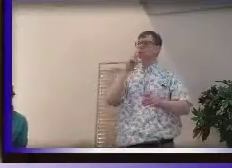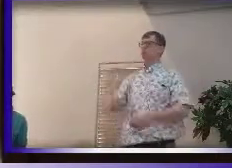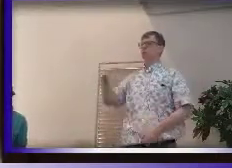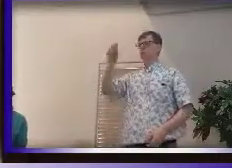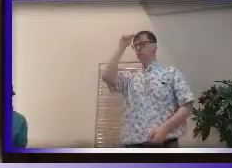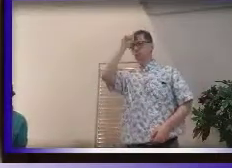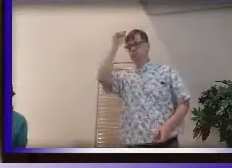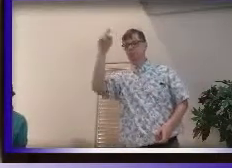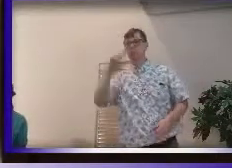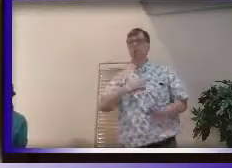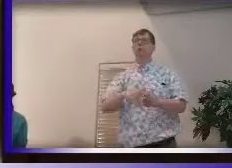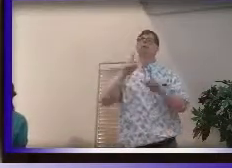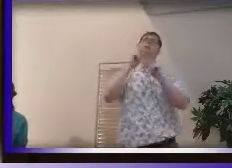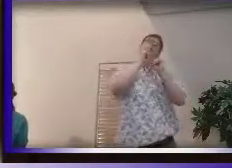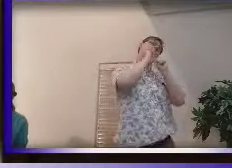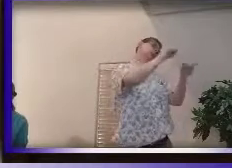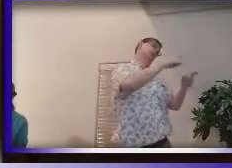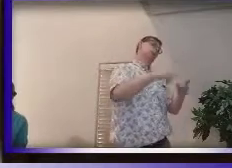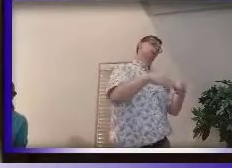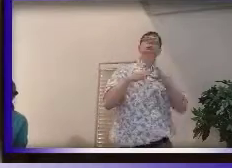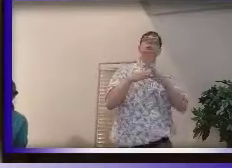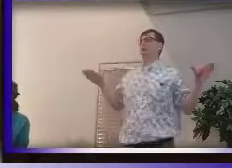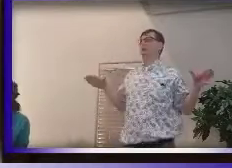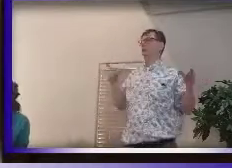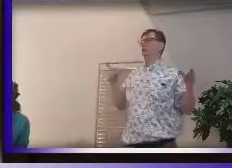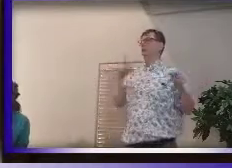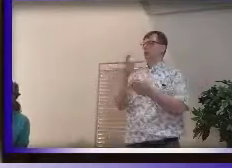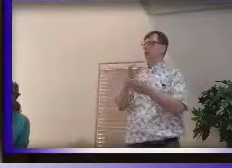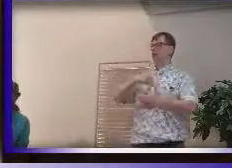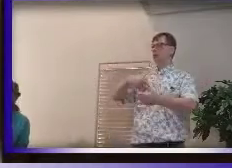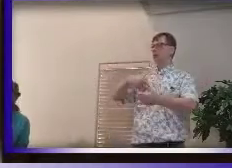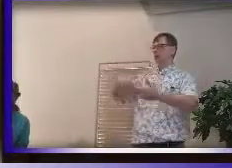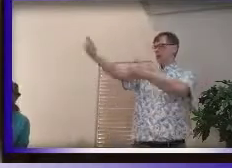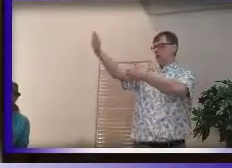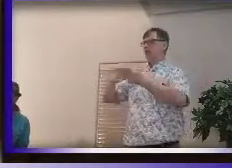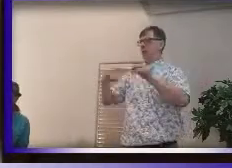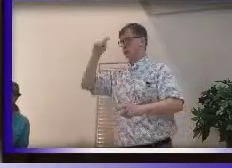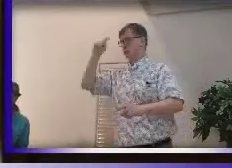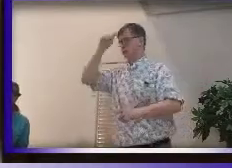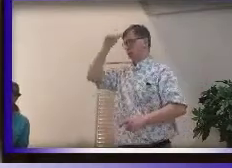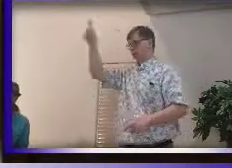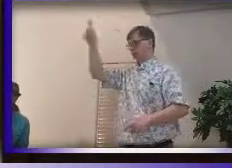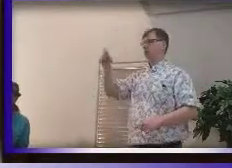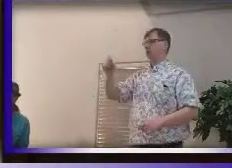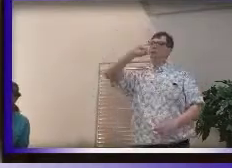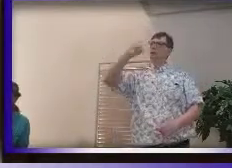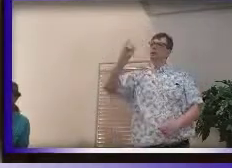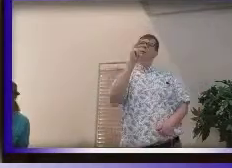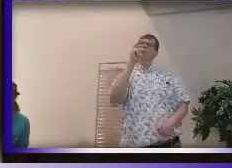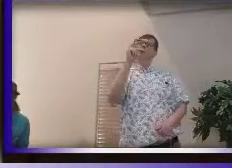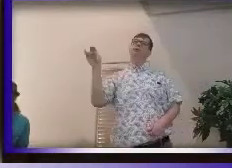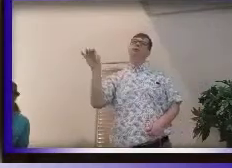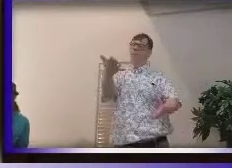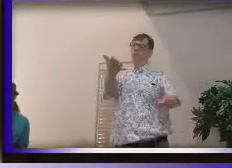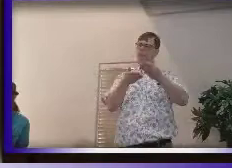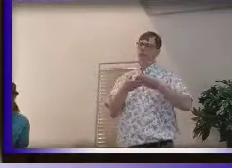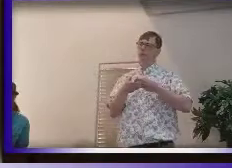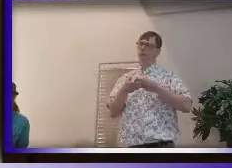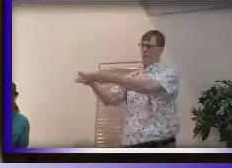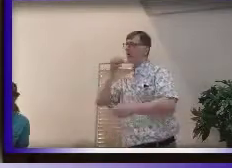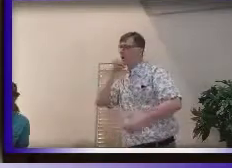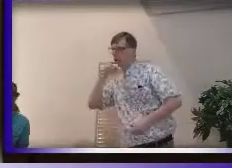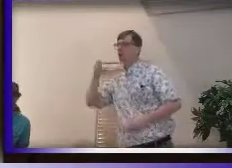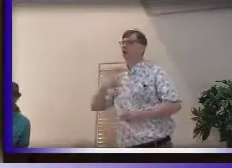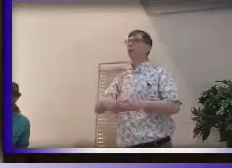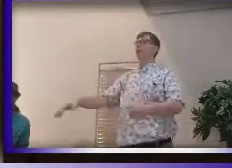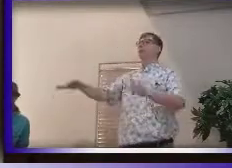answer session. Now, if you are in the room and you have a question, Jackson will be bringing you a microphone. And we